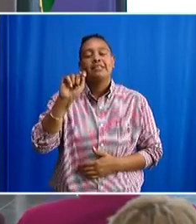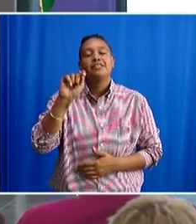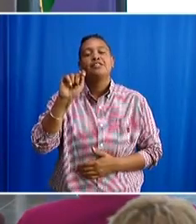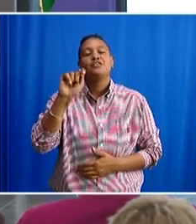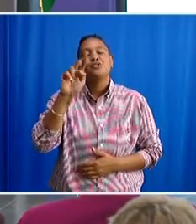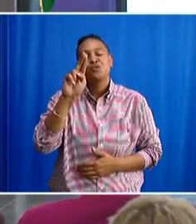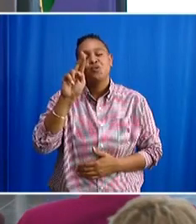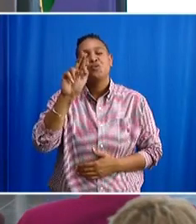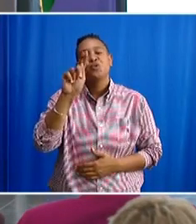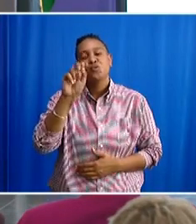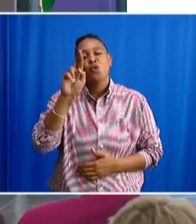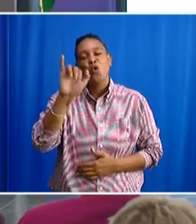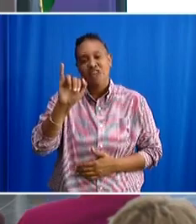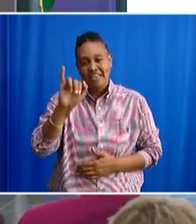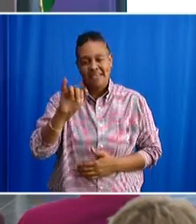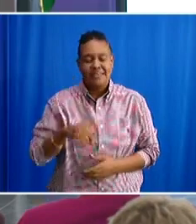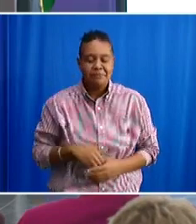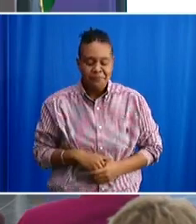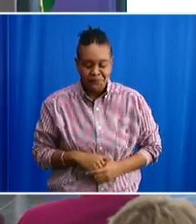Now,